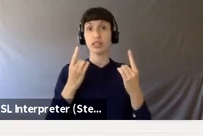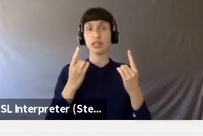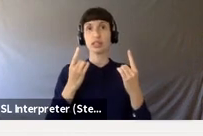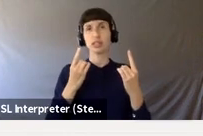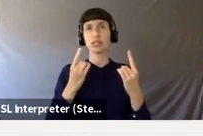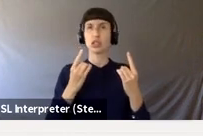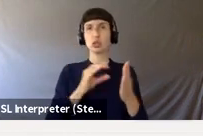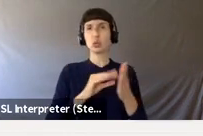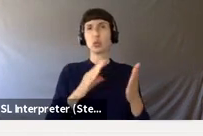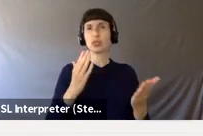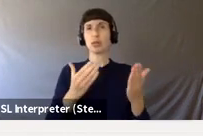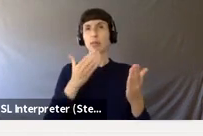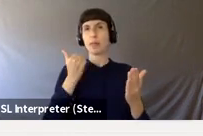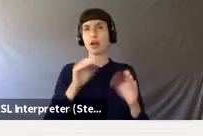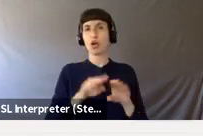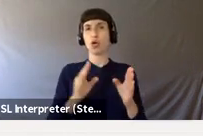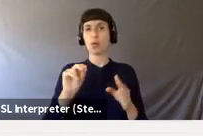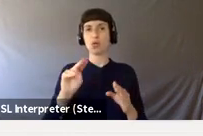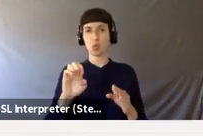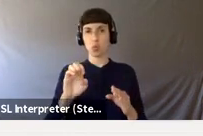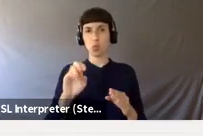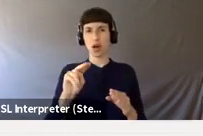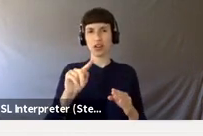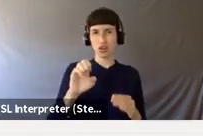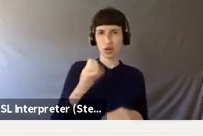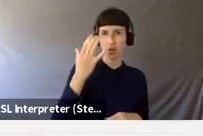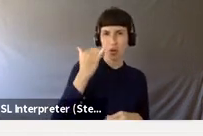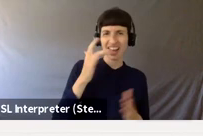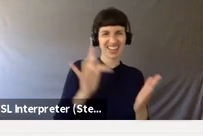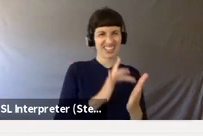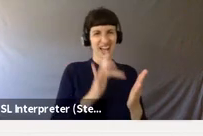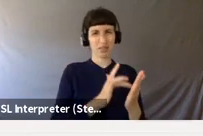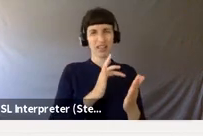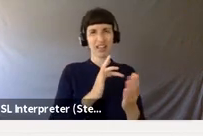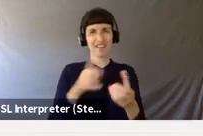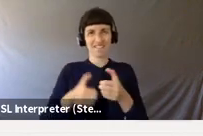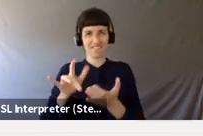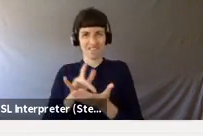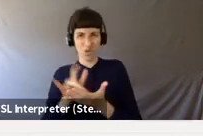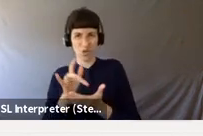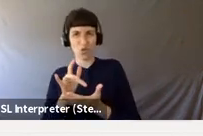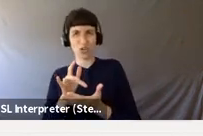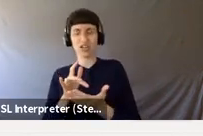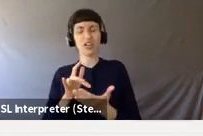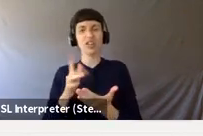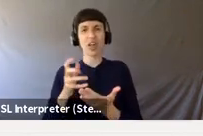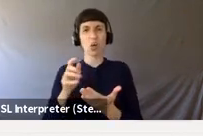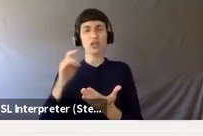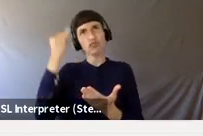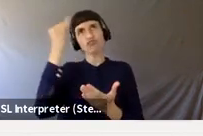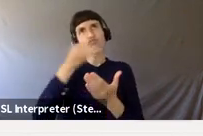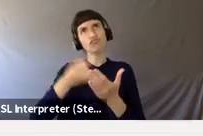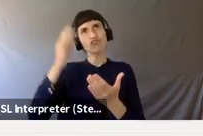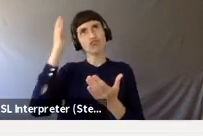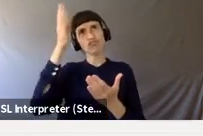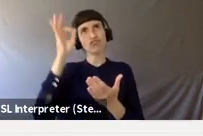OneNote itself as the app because maybe on their tablet or their touchscreen or their phone, they want to doodle to keep their notes. But that's a feature for them and you